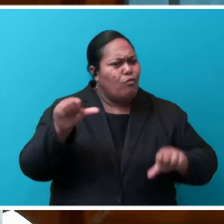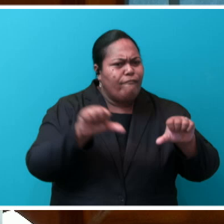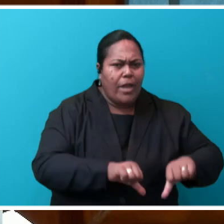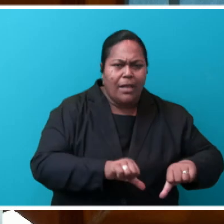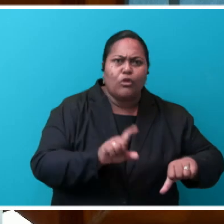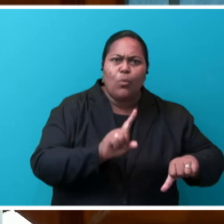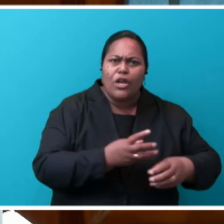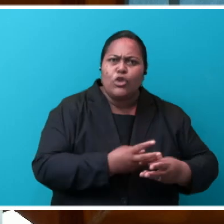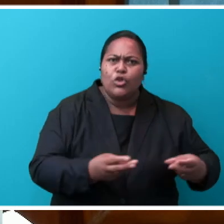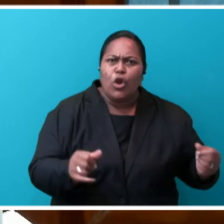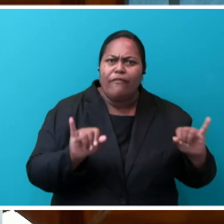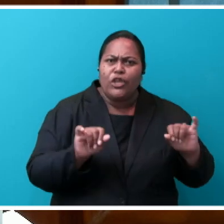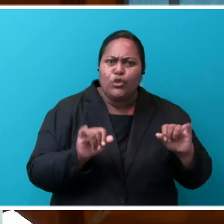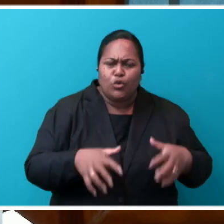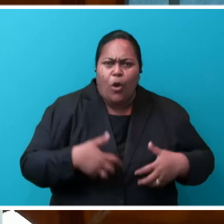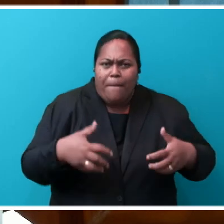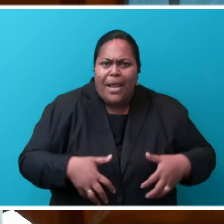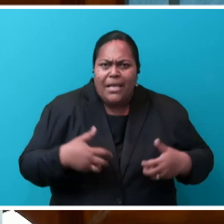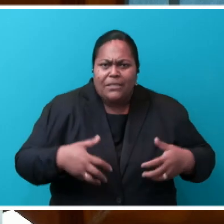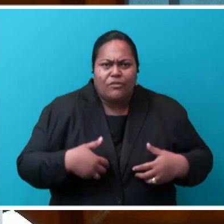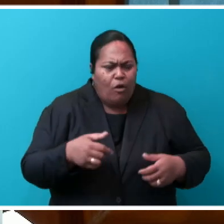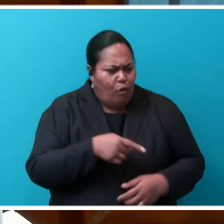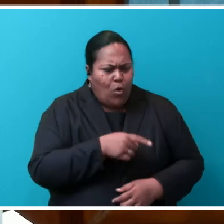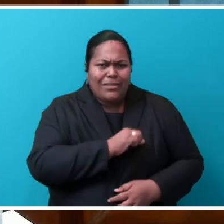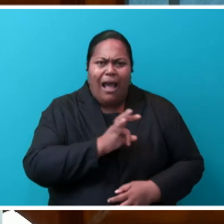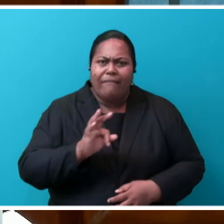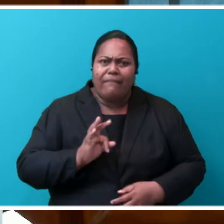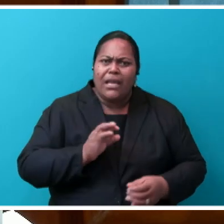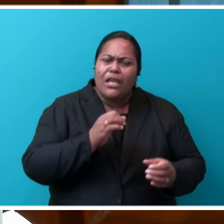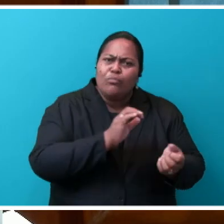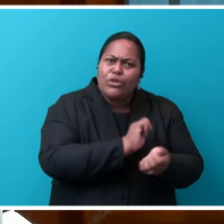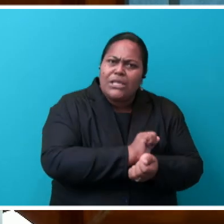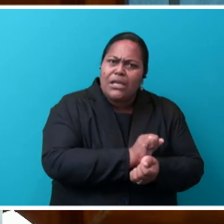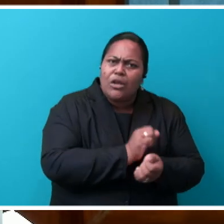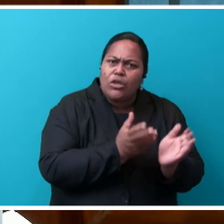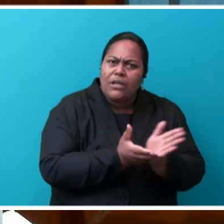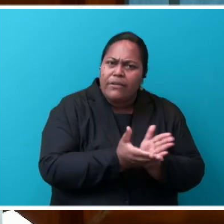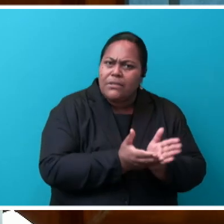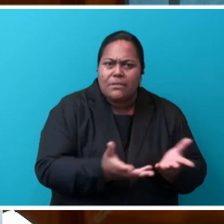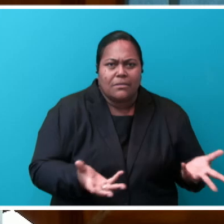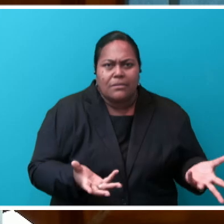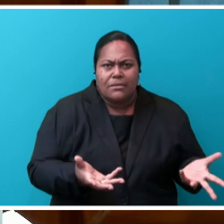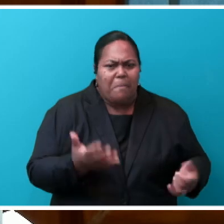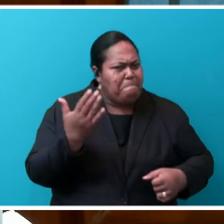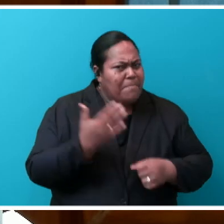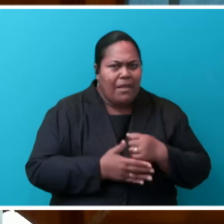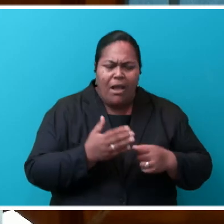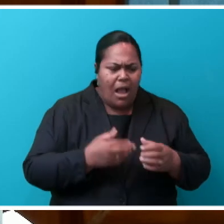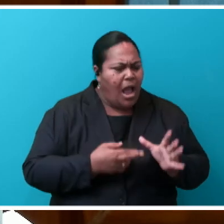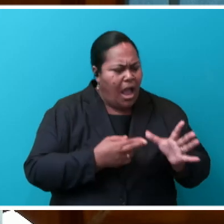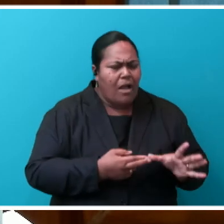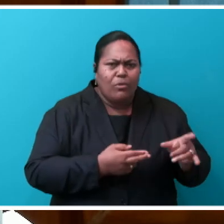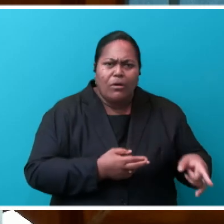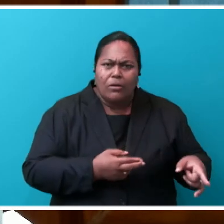officers over the many years in government. Mr. Speaker, sir, there are several phases in implementing